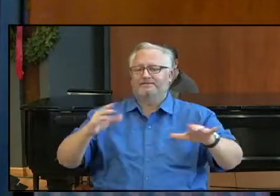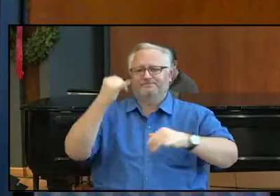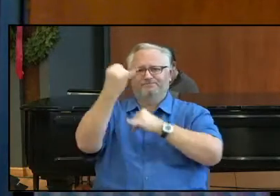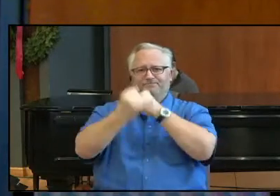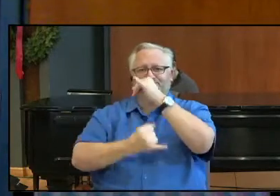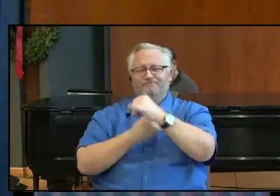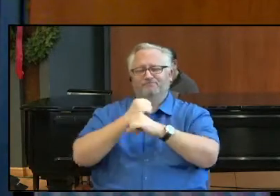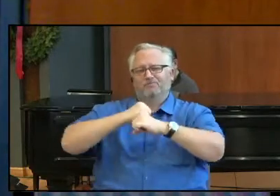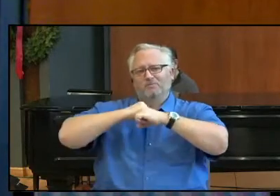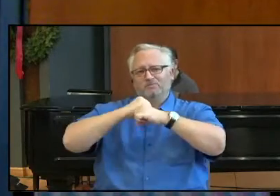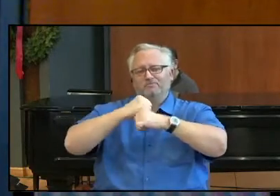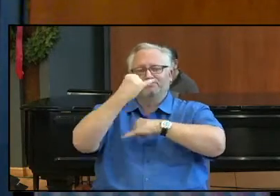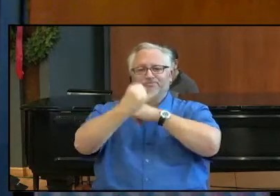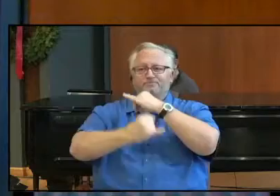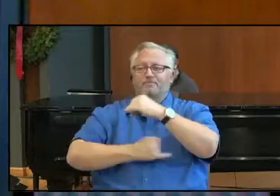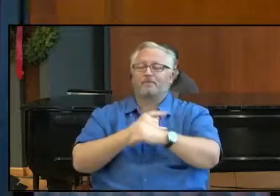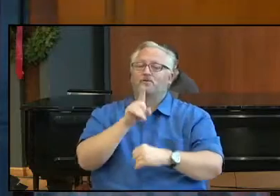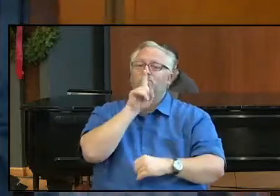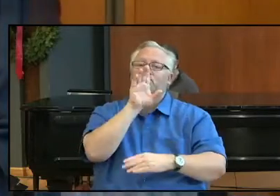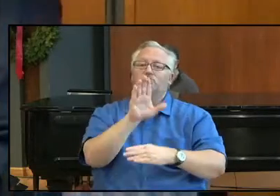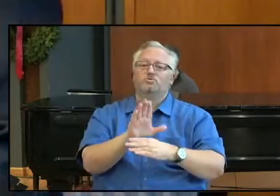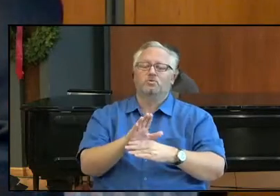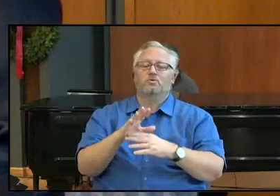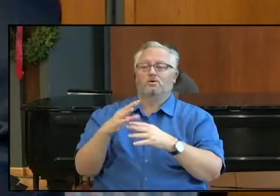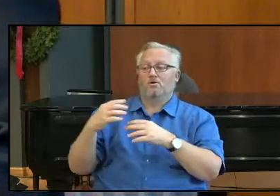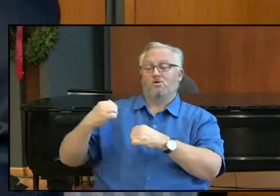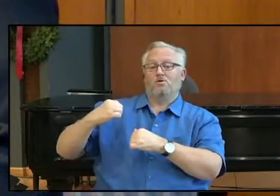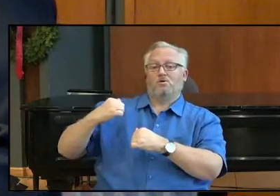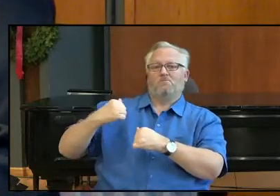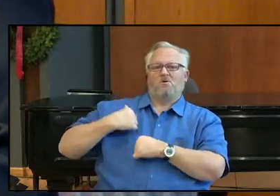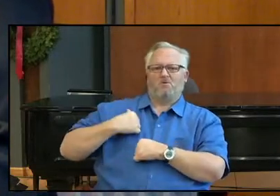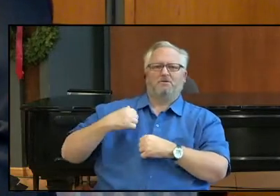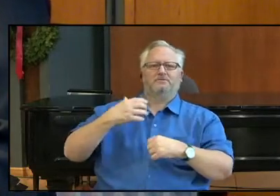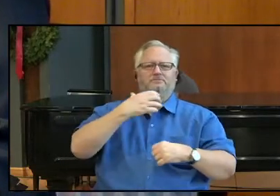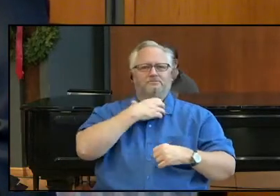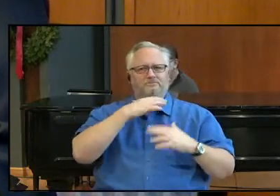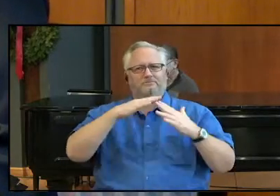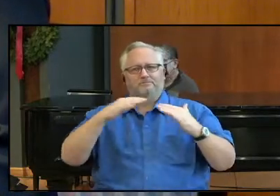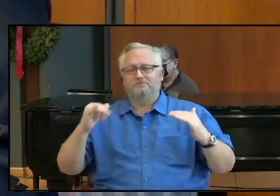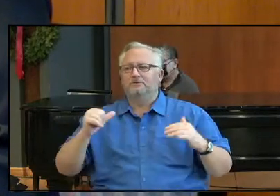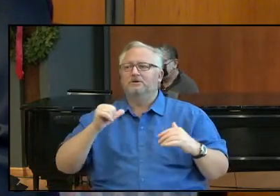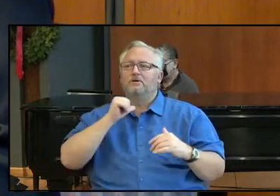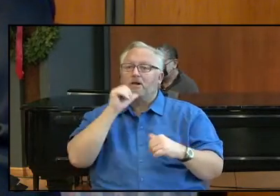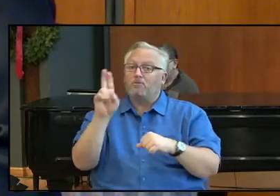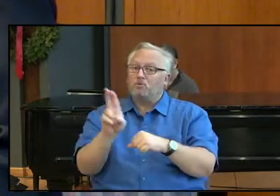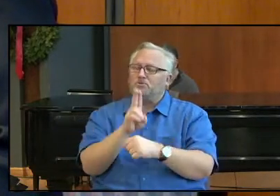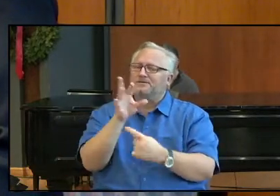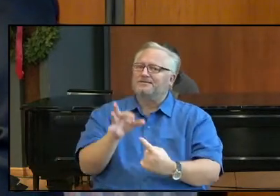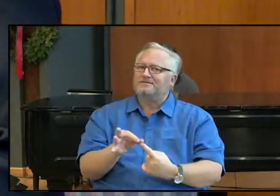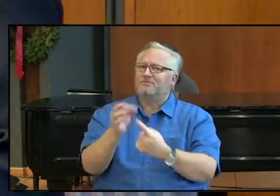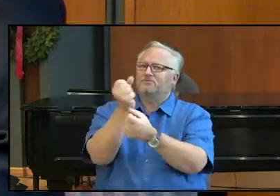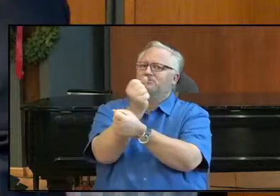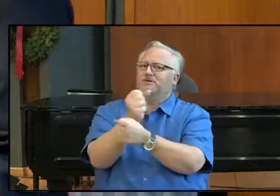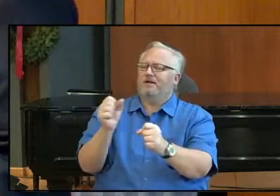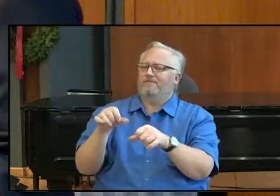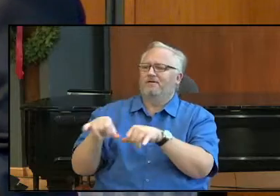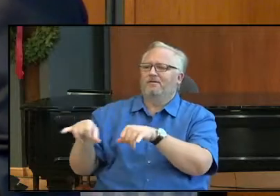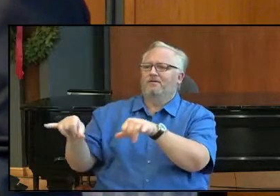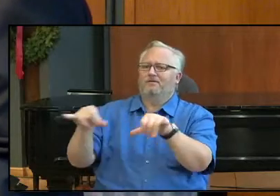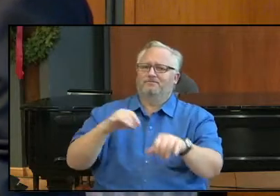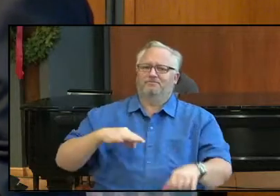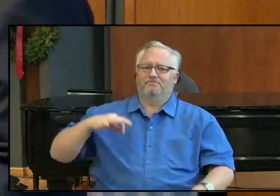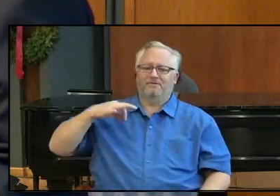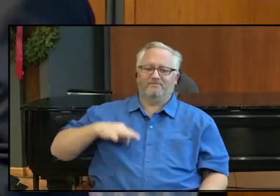to ensure that armed force shall not be used save in the common interest, to employ